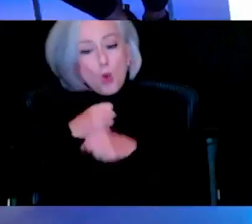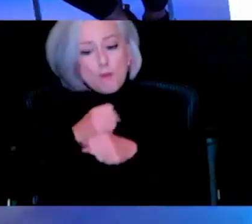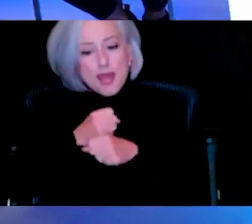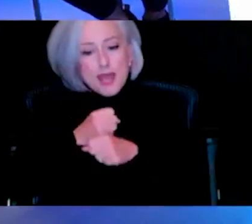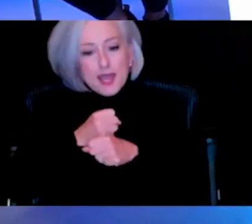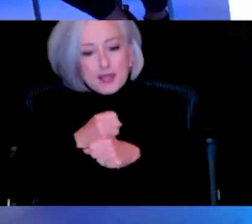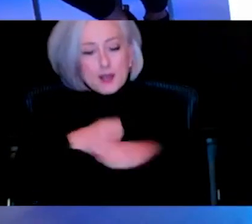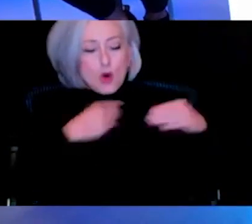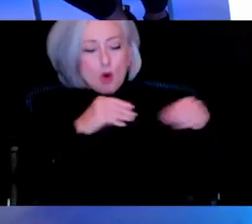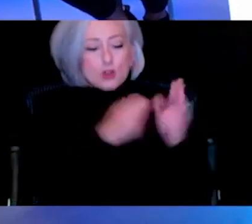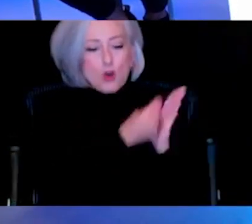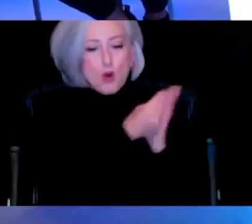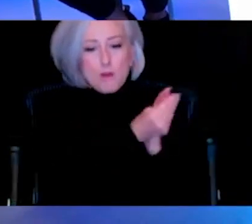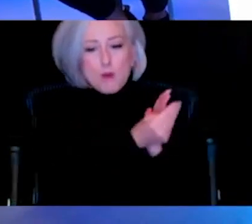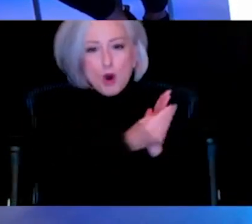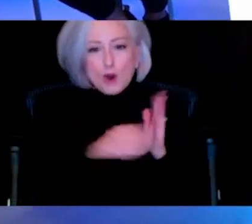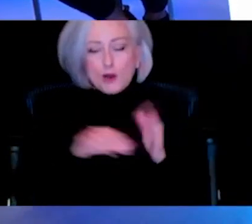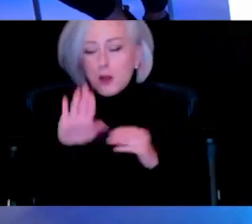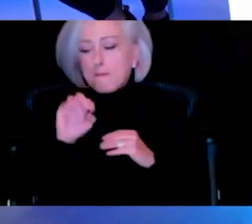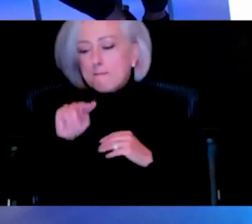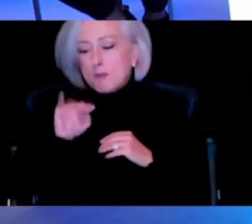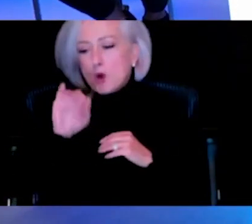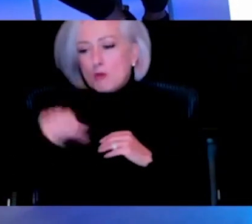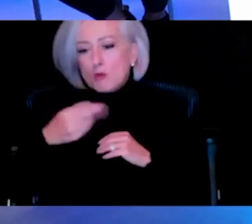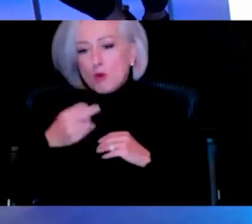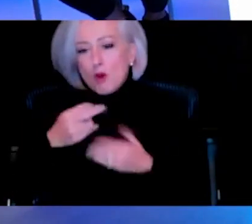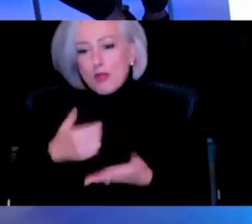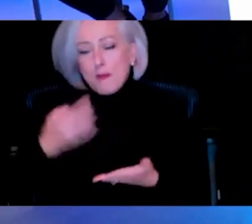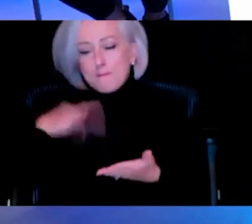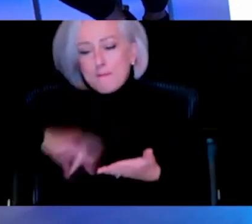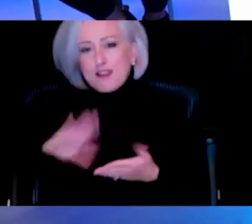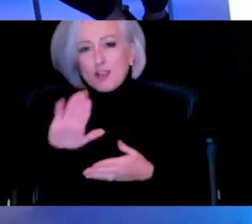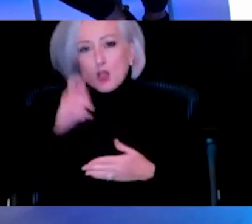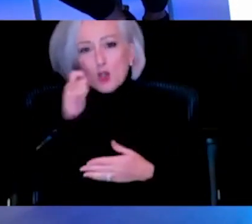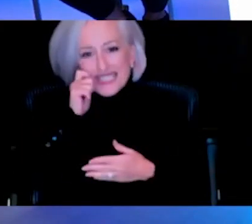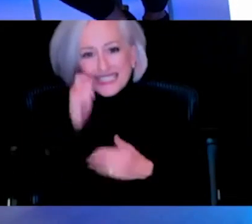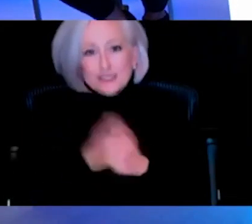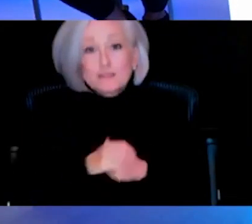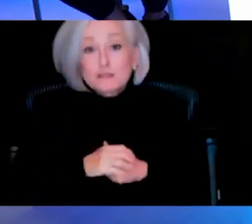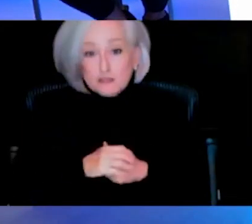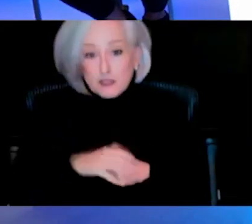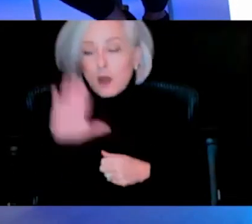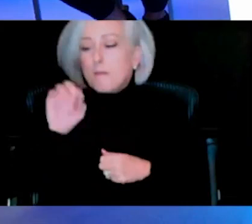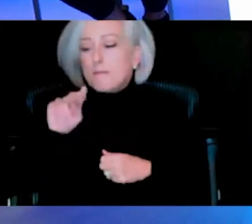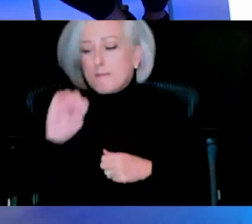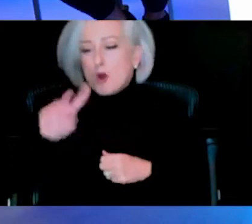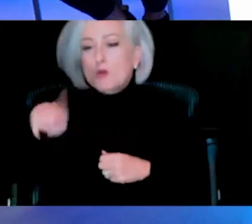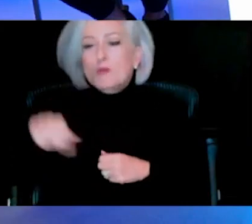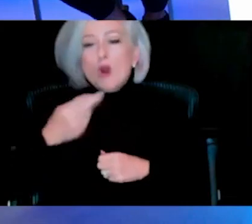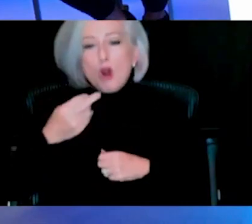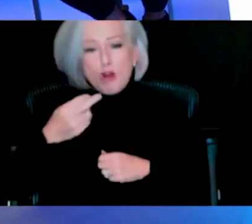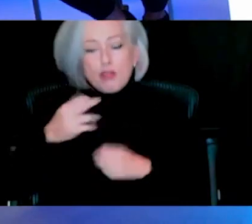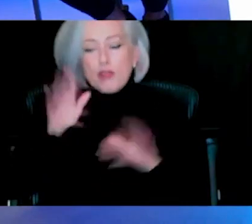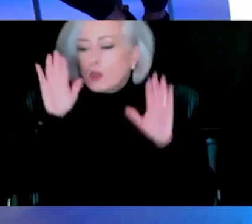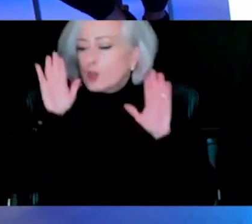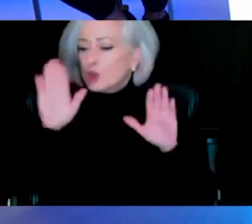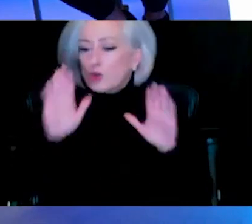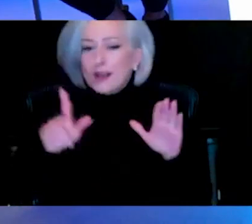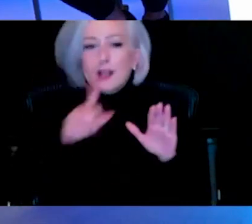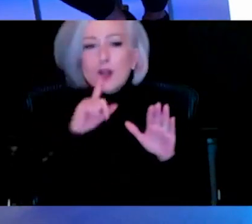beneficial to your skin? I mean, does it matter? Is that over-the-counter, bone broth? Yeah, bone broth is great. It is really rich in